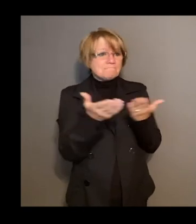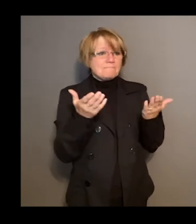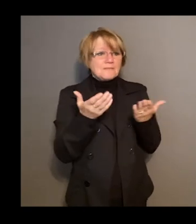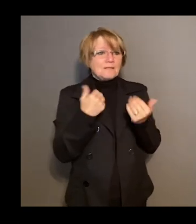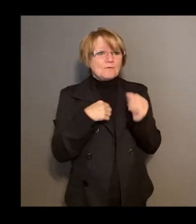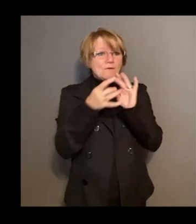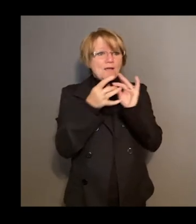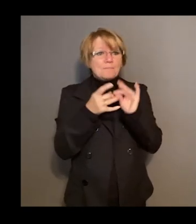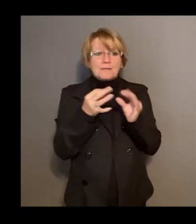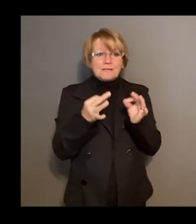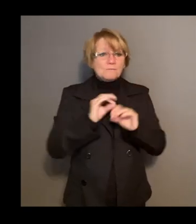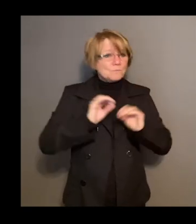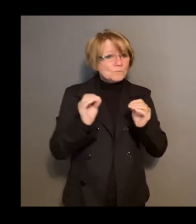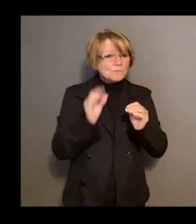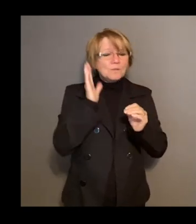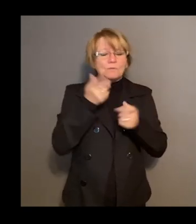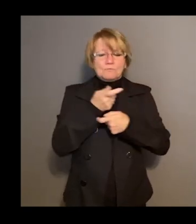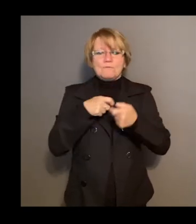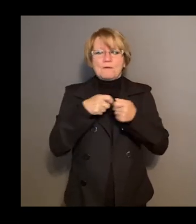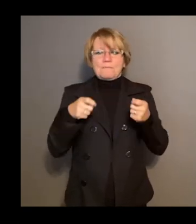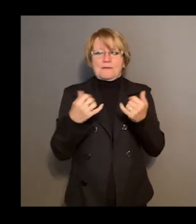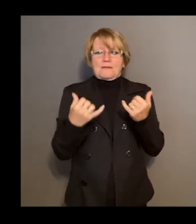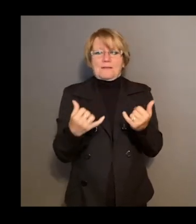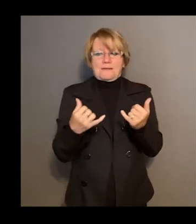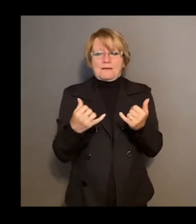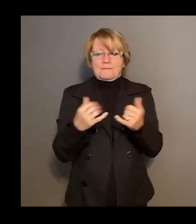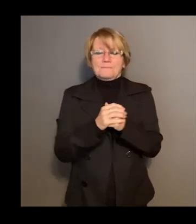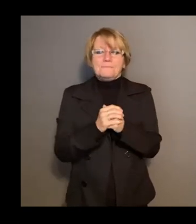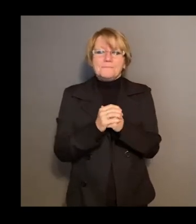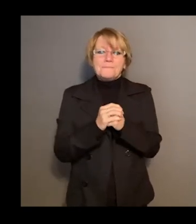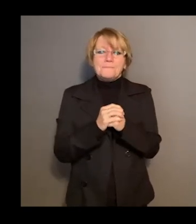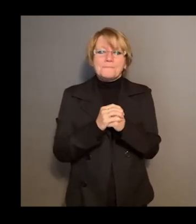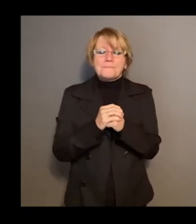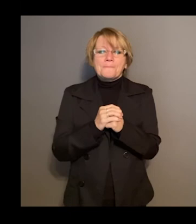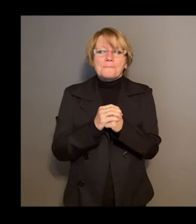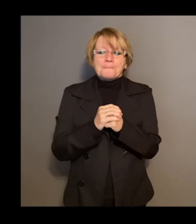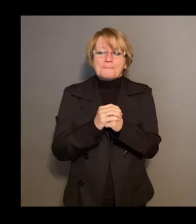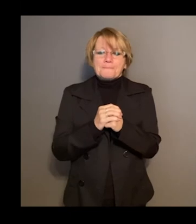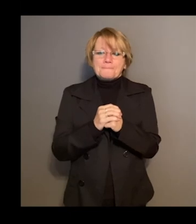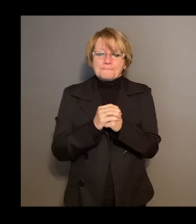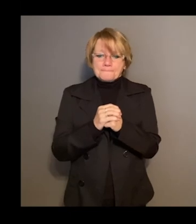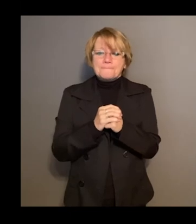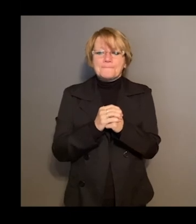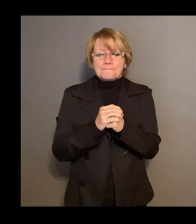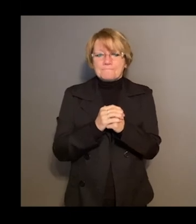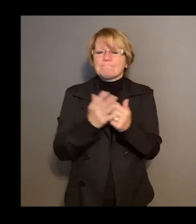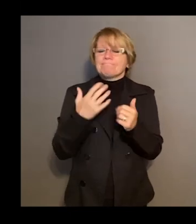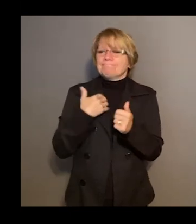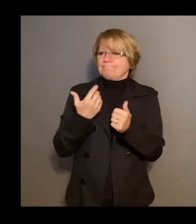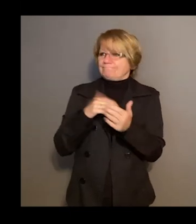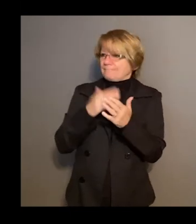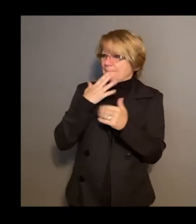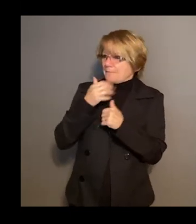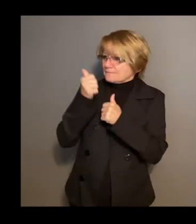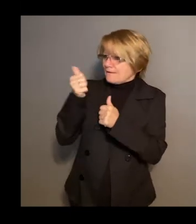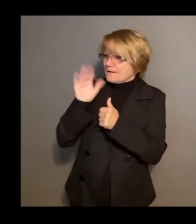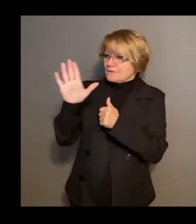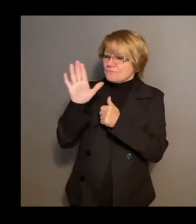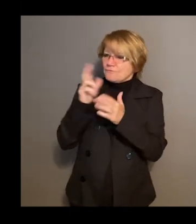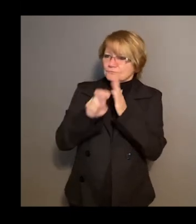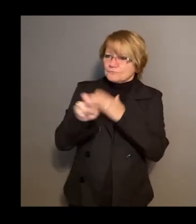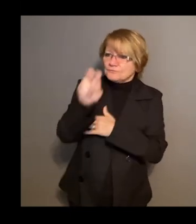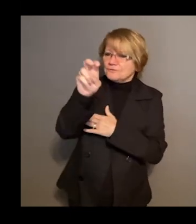anybody wanted to say anything. If not, we're gonna wrap it up right now and I'll go into the next steps. And it says, best luck